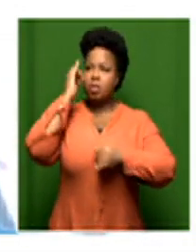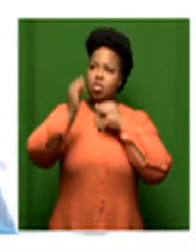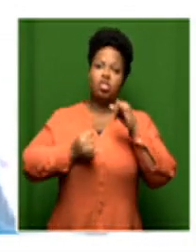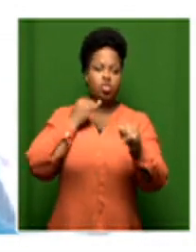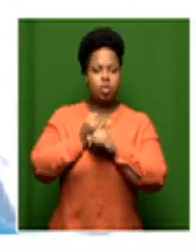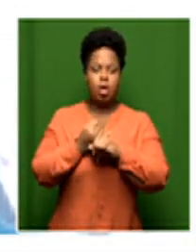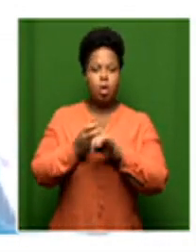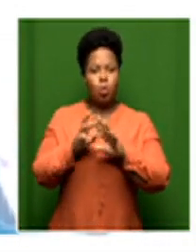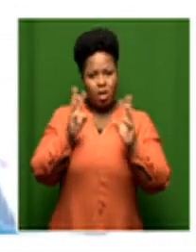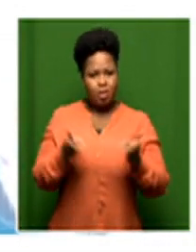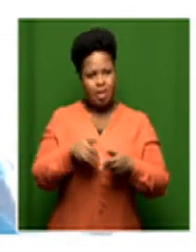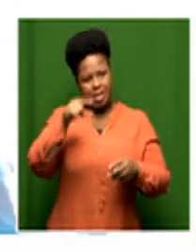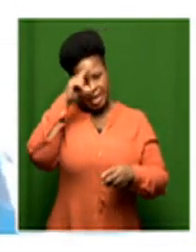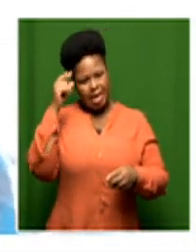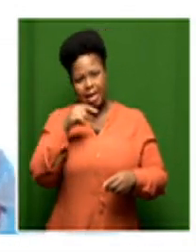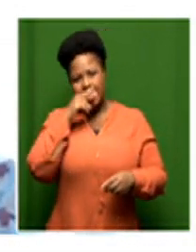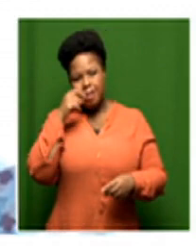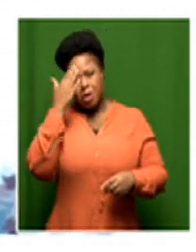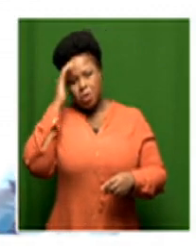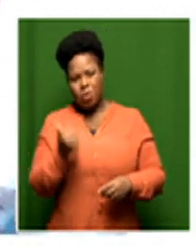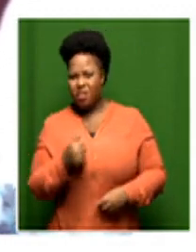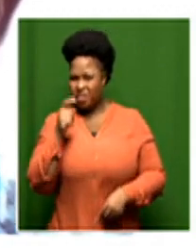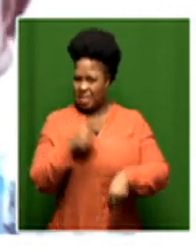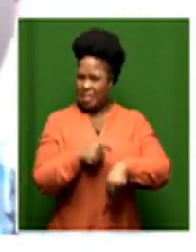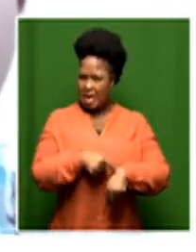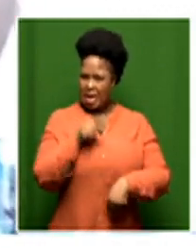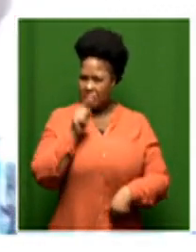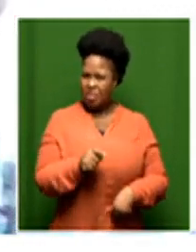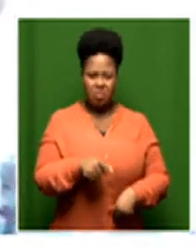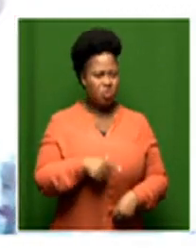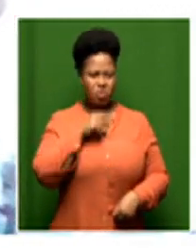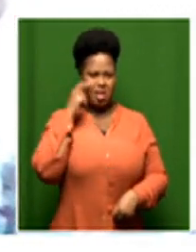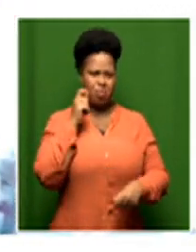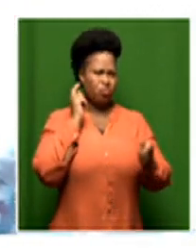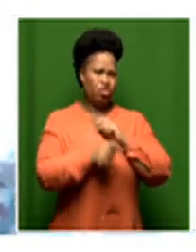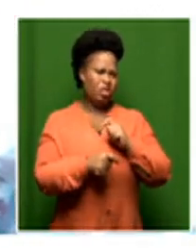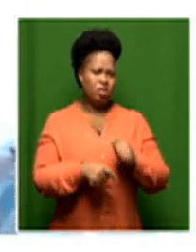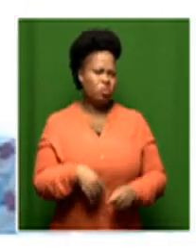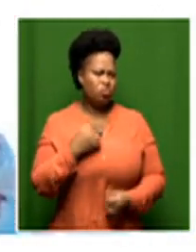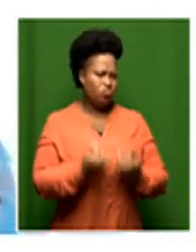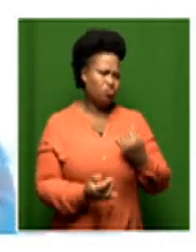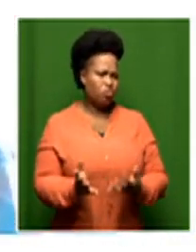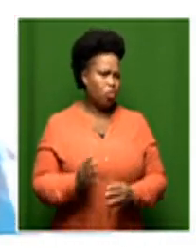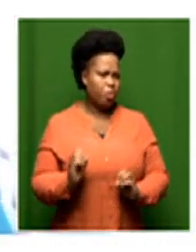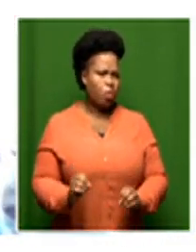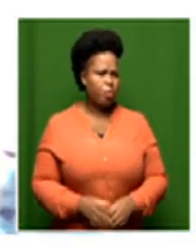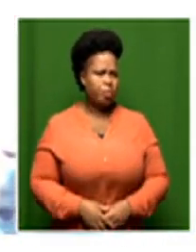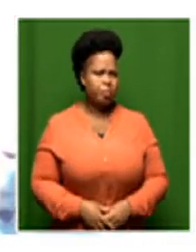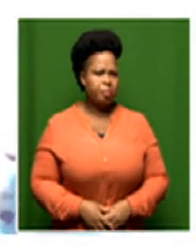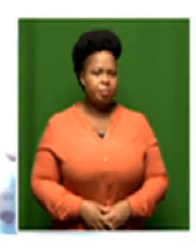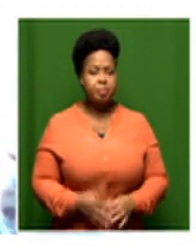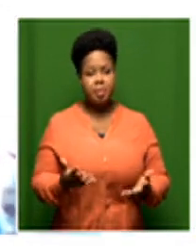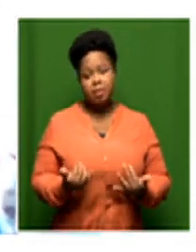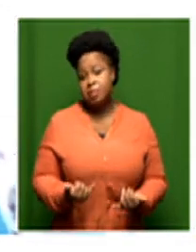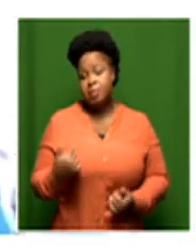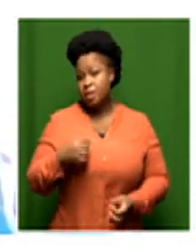international world with this name. The timing of this even renaming was not proper. Yeah. Therefore, I'm saying to